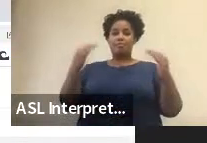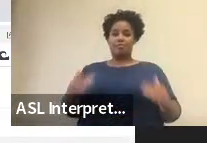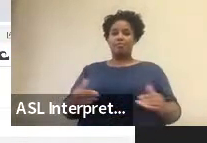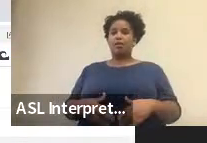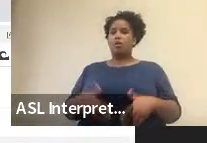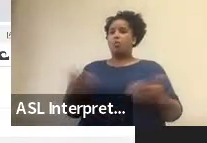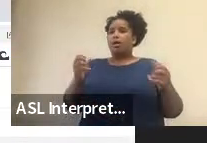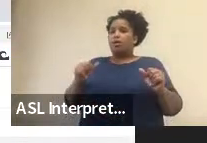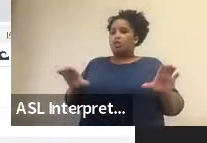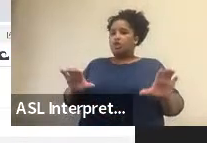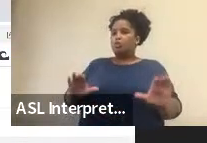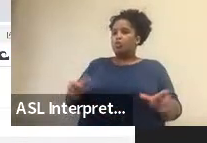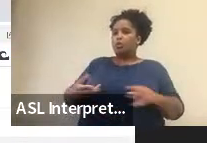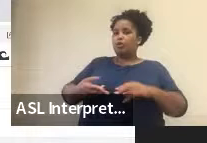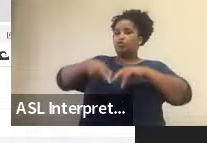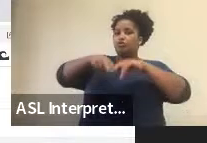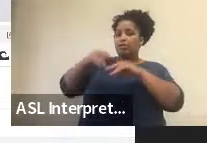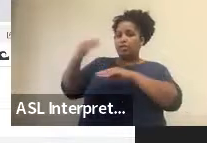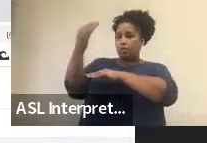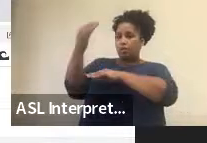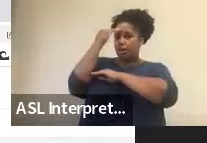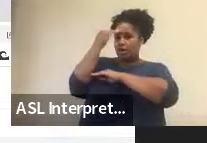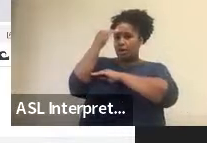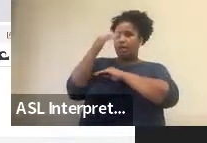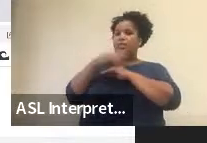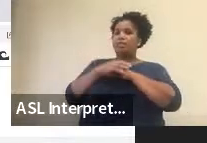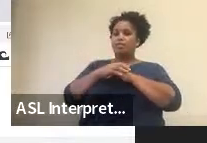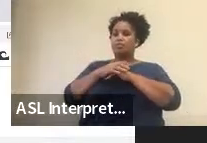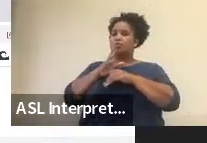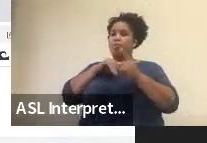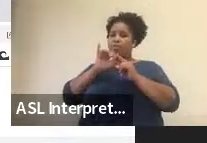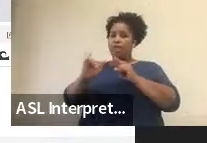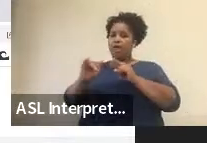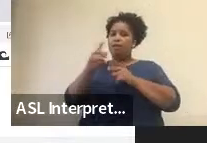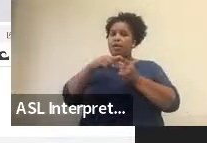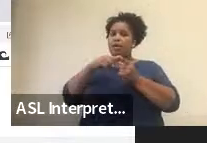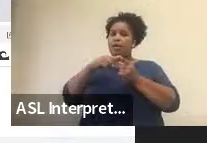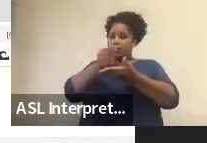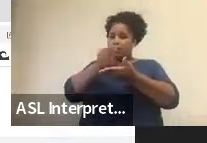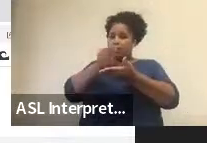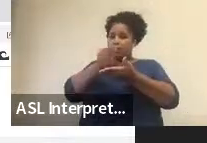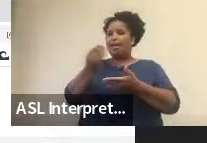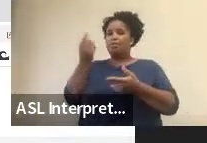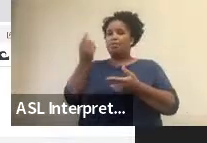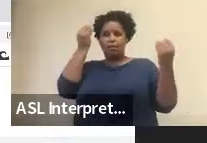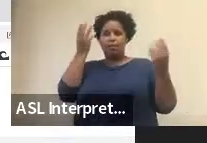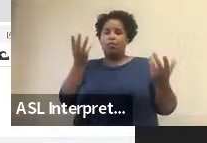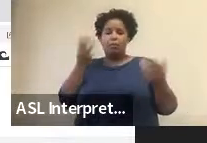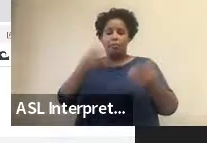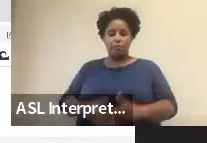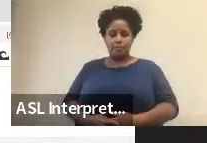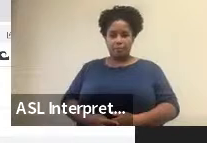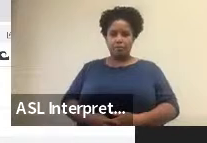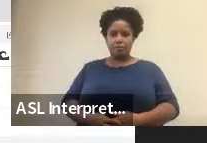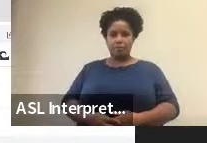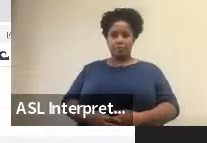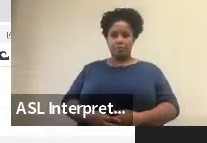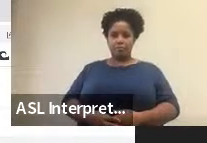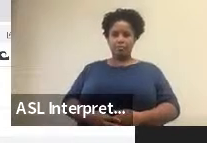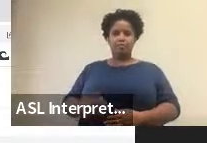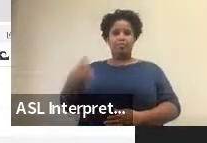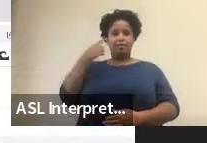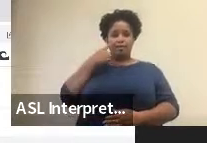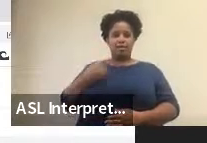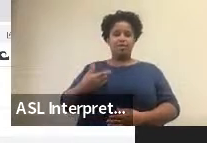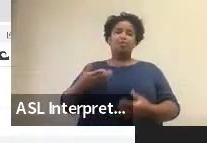we do to increase awareness? We talked about that a little bit, about therapeutics, and what should we keep in mind? I think we covered a little bit of that as